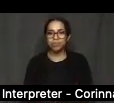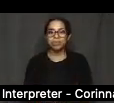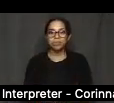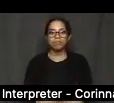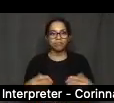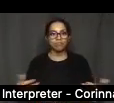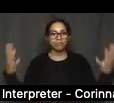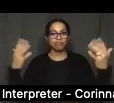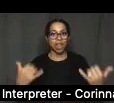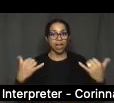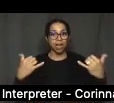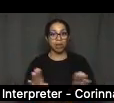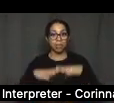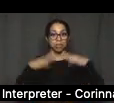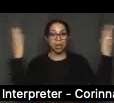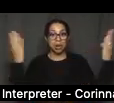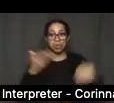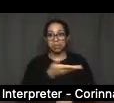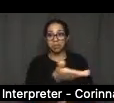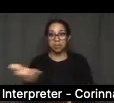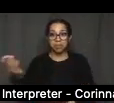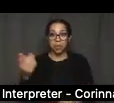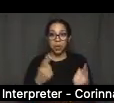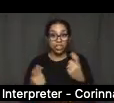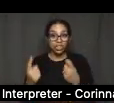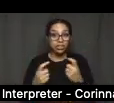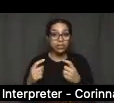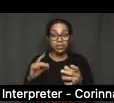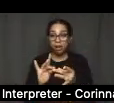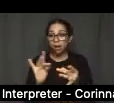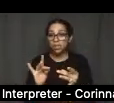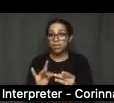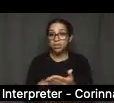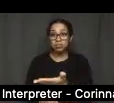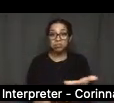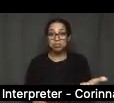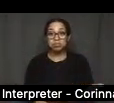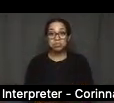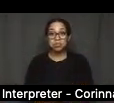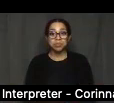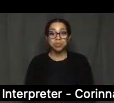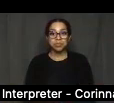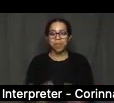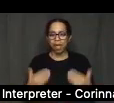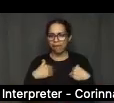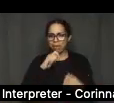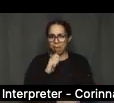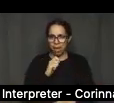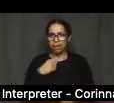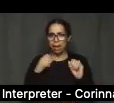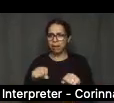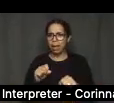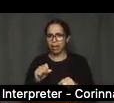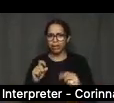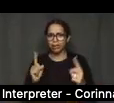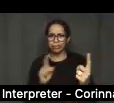And we're going to open it up to you all for some questions and some comments. And I have this mic so I can walk around and